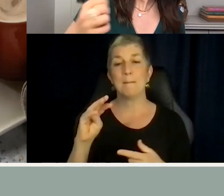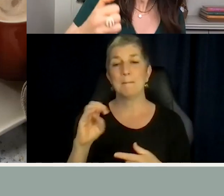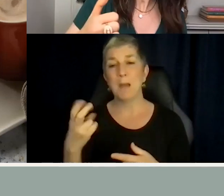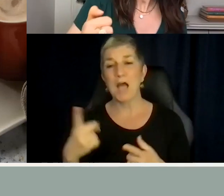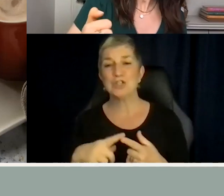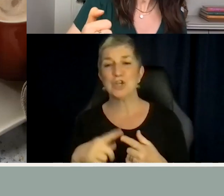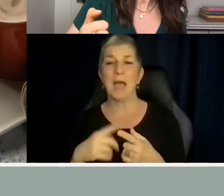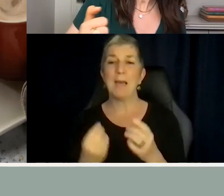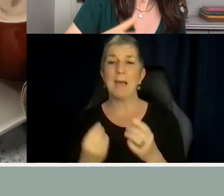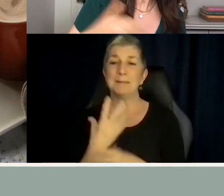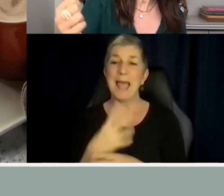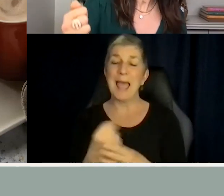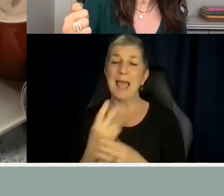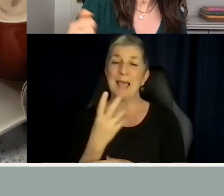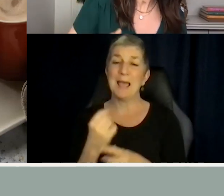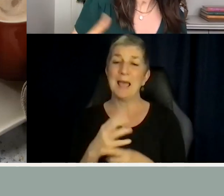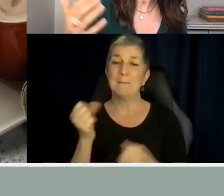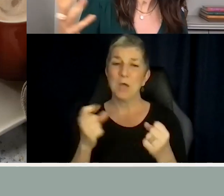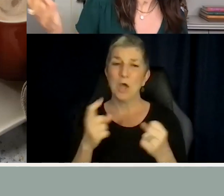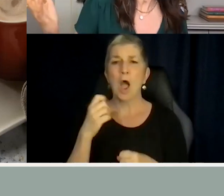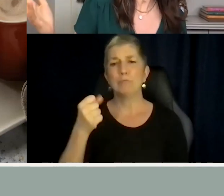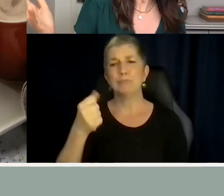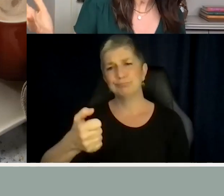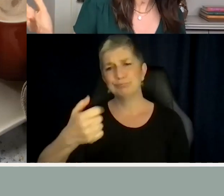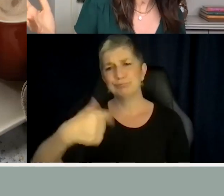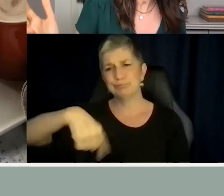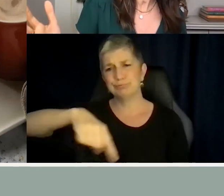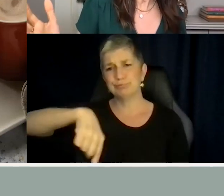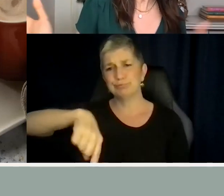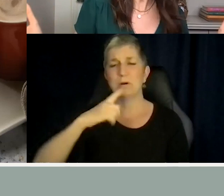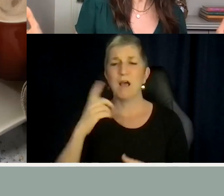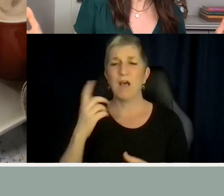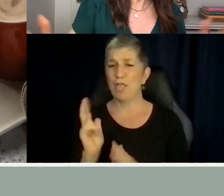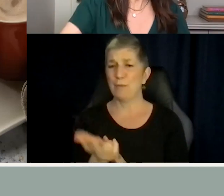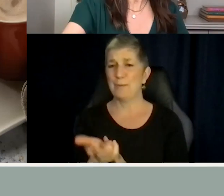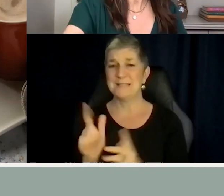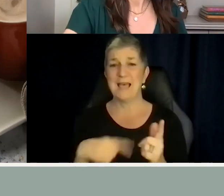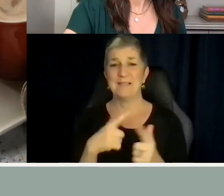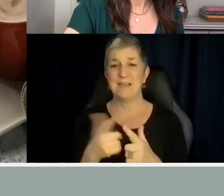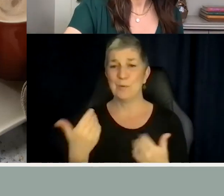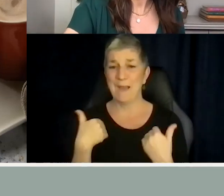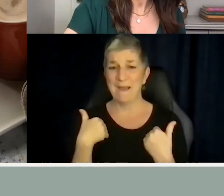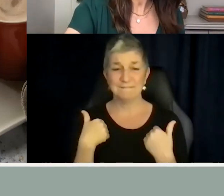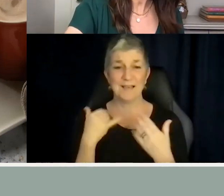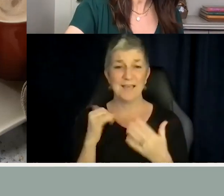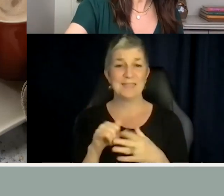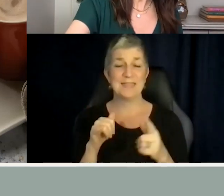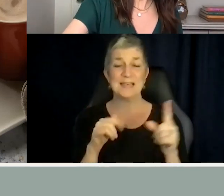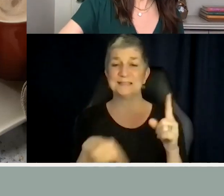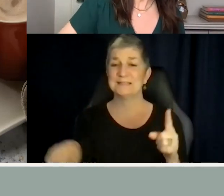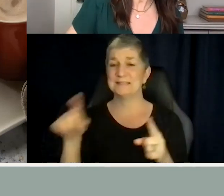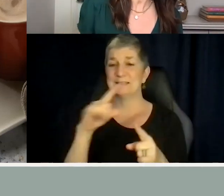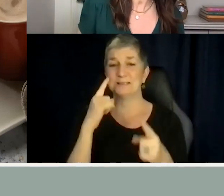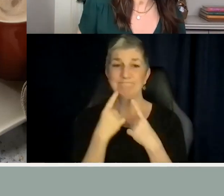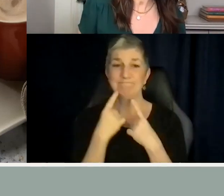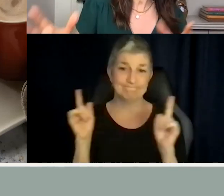I use a hand frother for that. Really easy, takes 3 seconds. And you've got yourself this synergistic